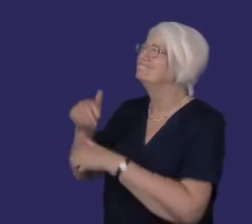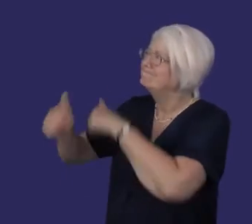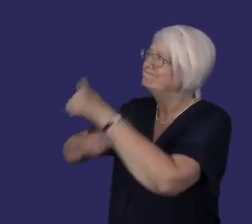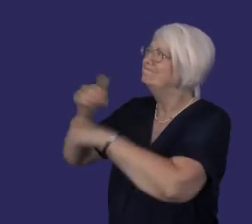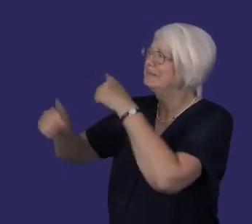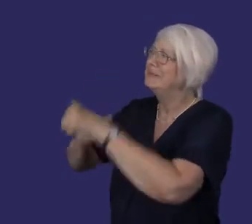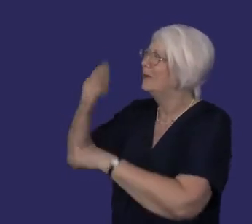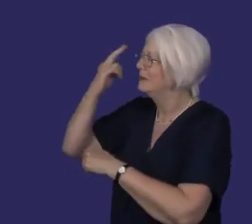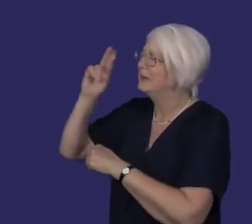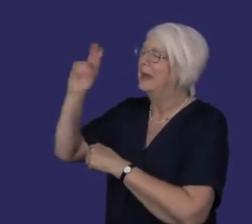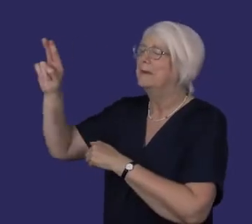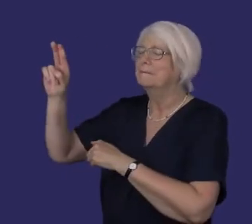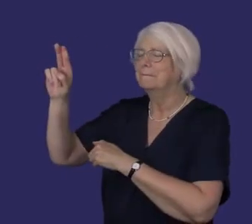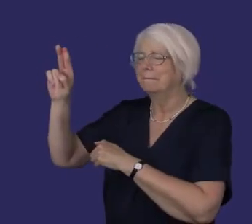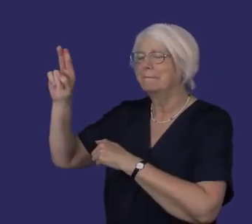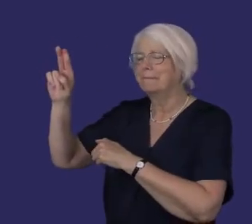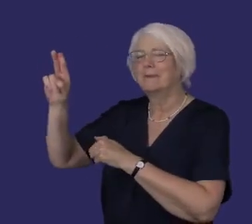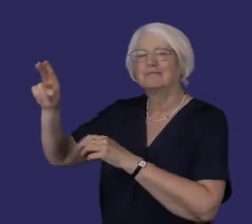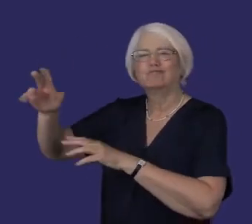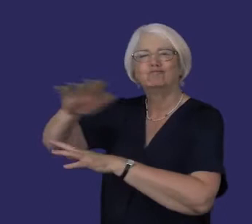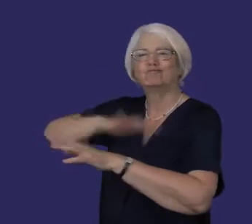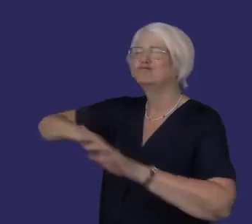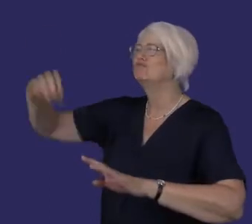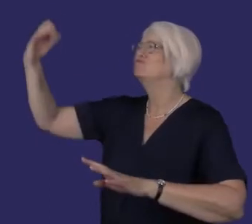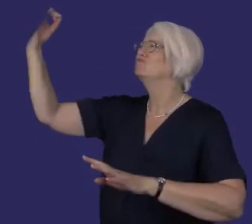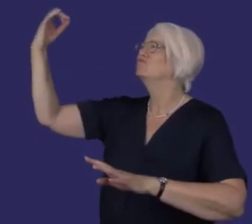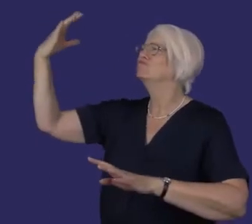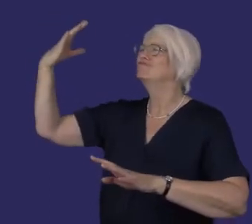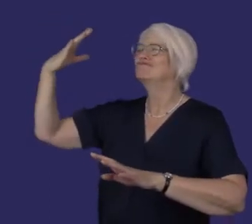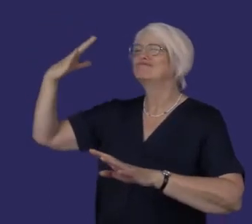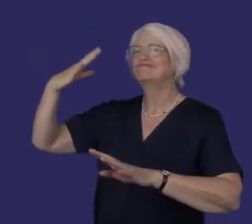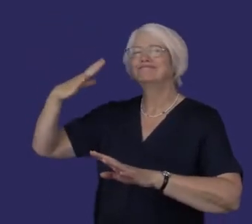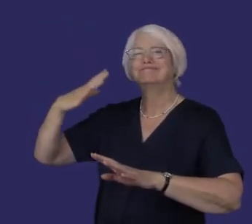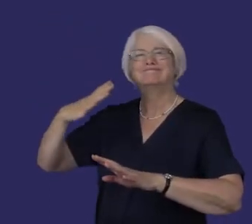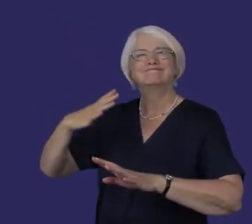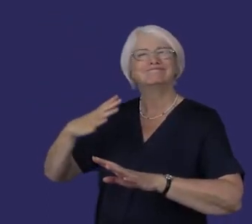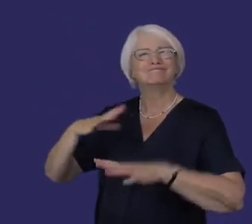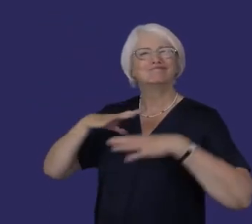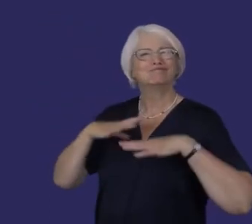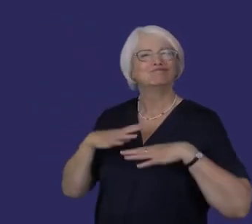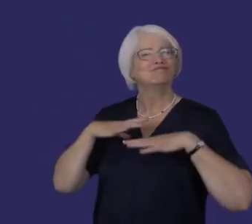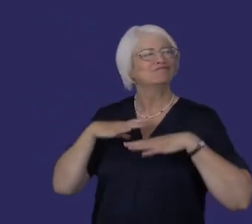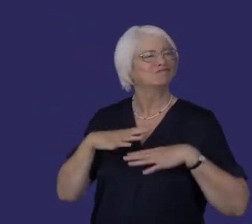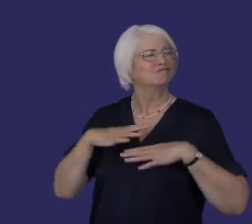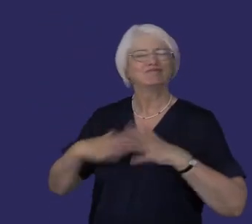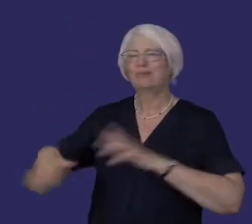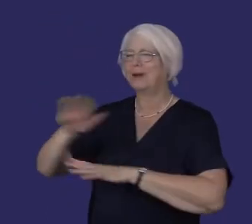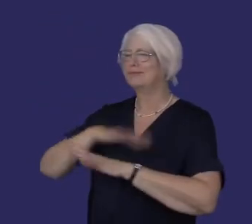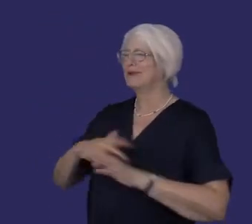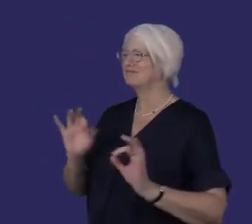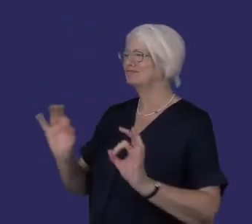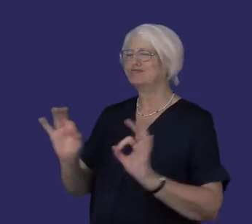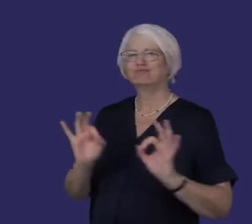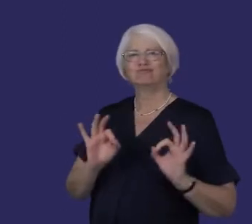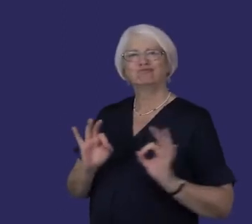Blessed be your name when the sun's shining down on me, when the world's